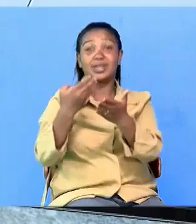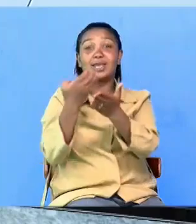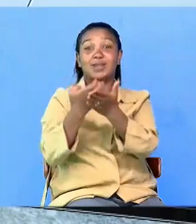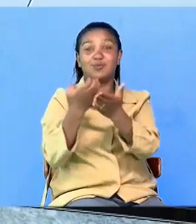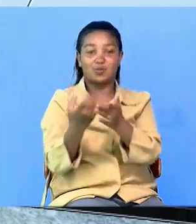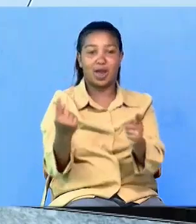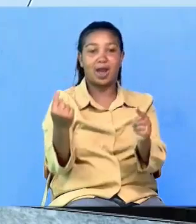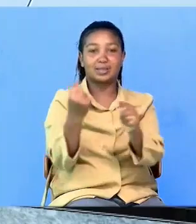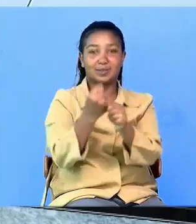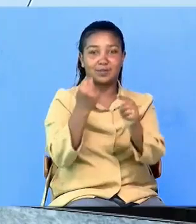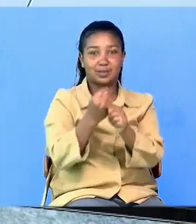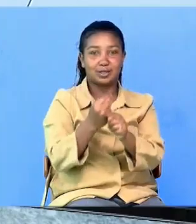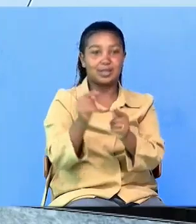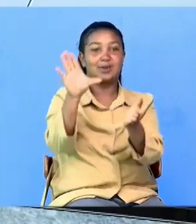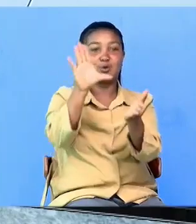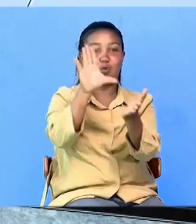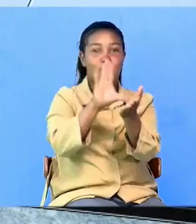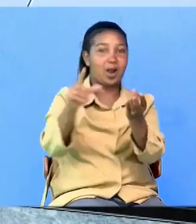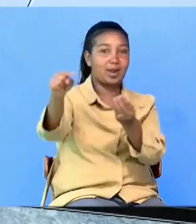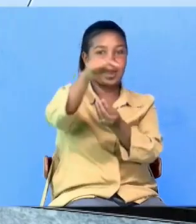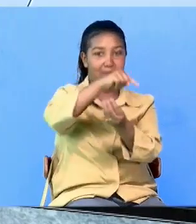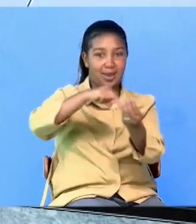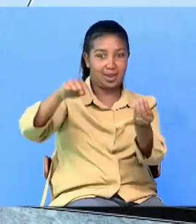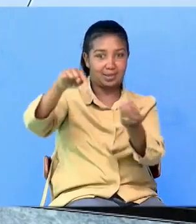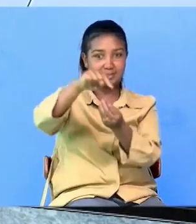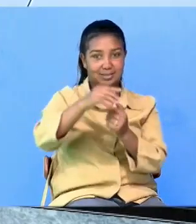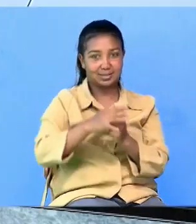economic activities in rural areas.